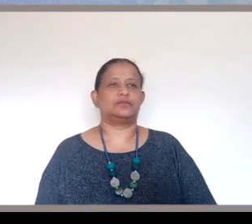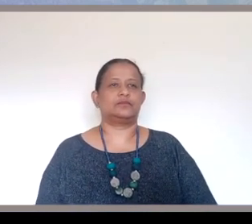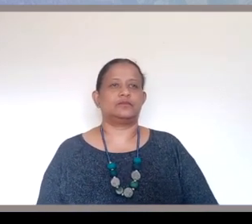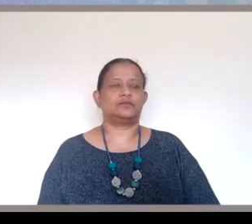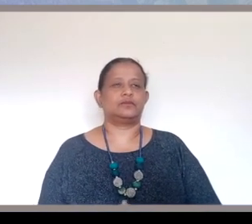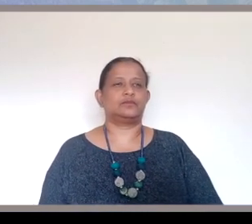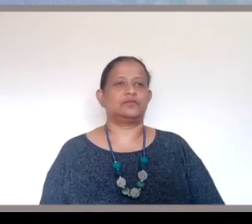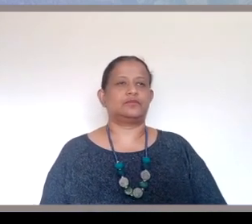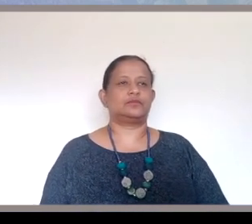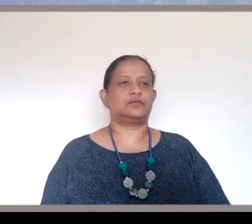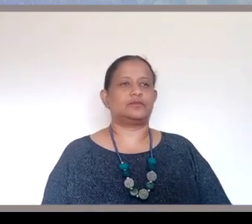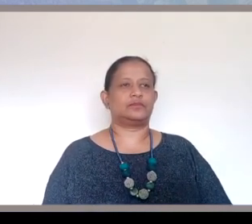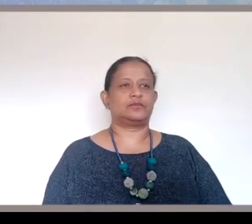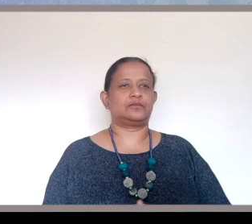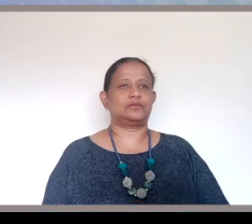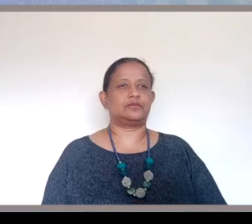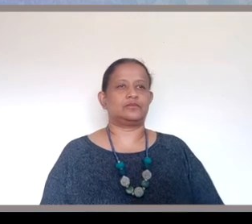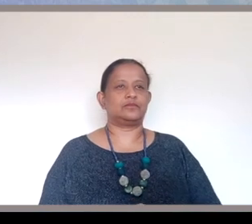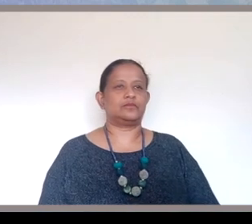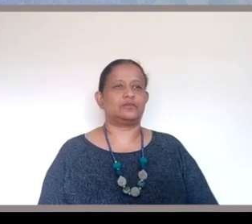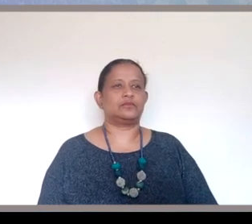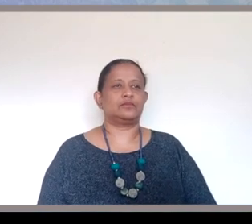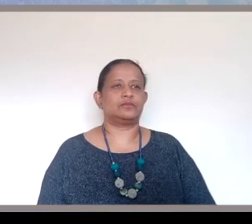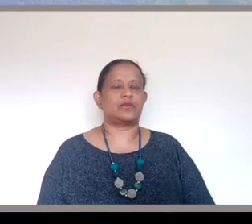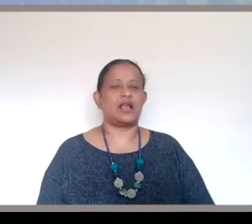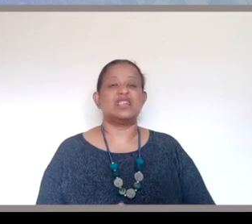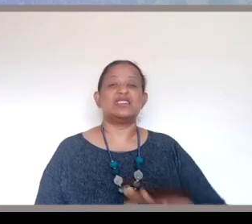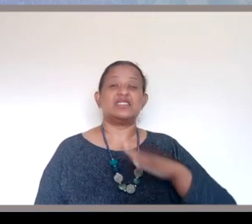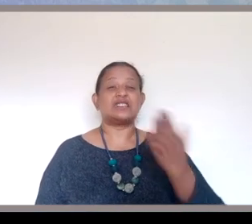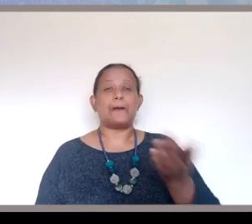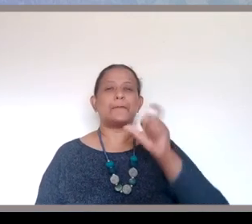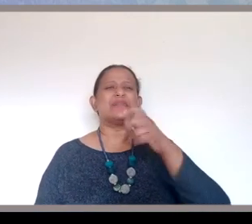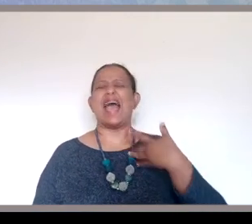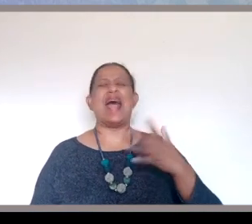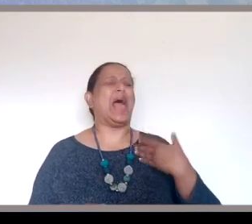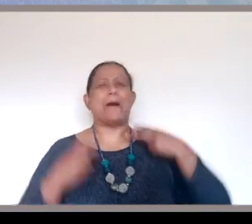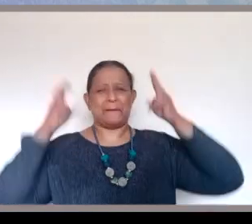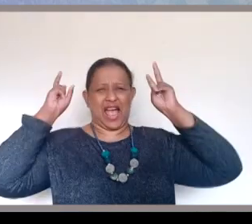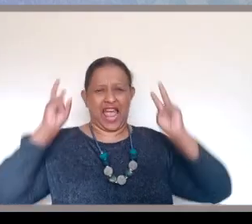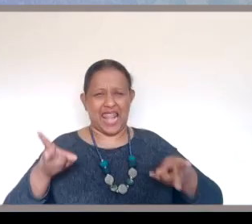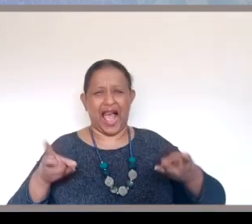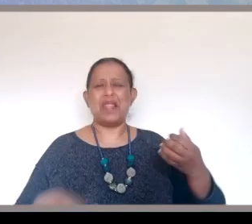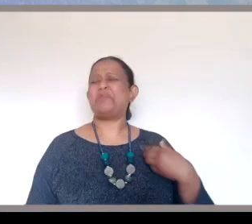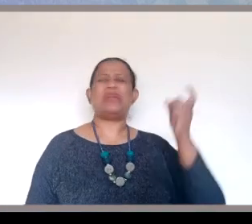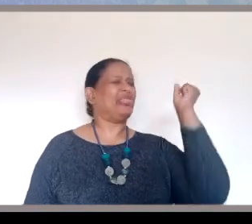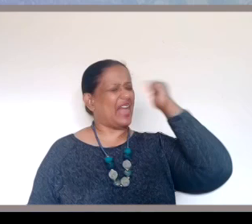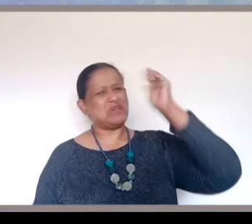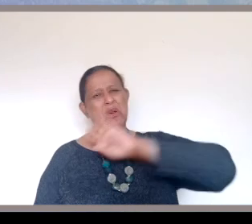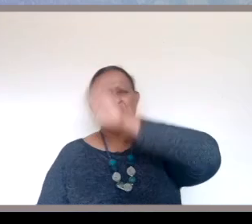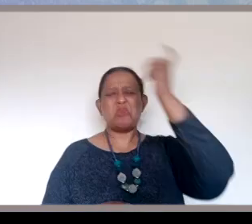nibbling. You know, when people tell me, oh, back off, I know what I'm doing, or I'm an adult,